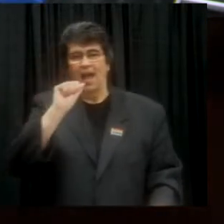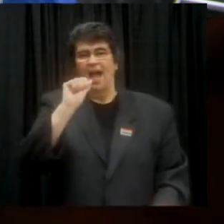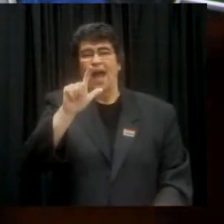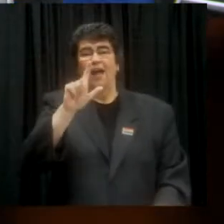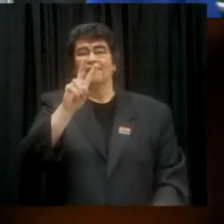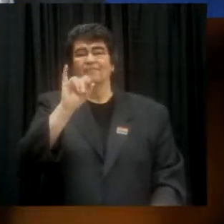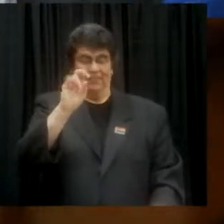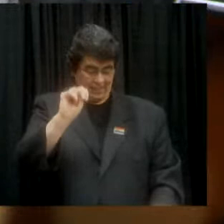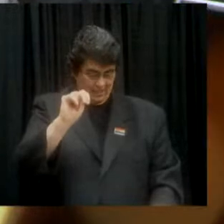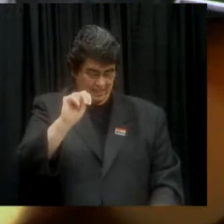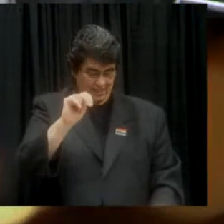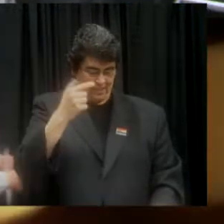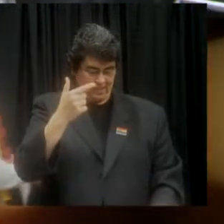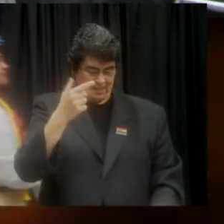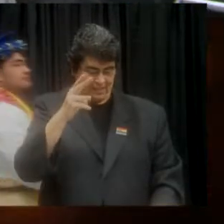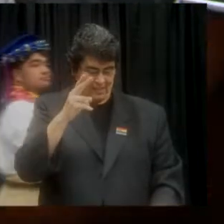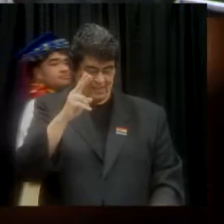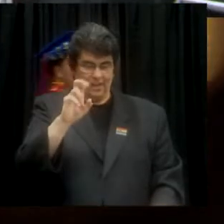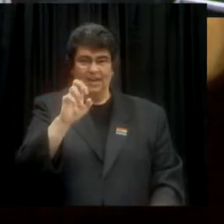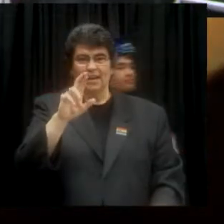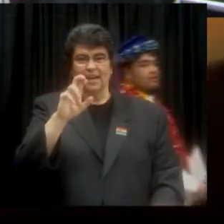Alvin Aristi Guerrero.